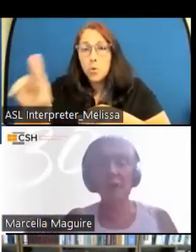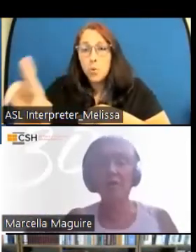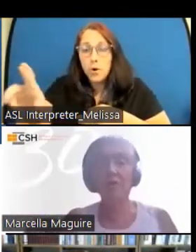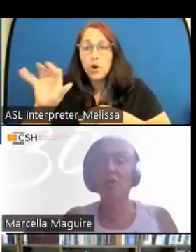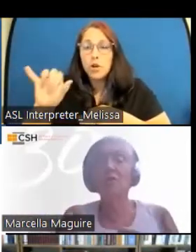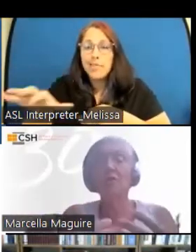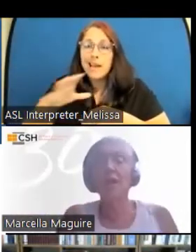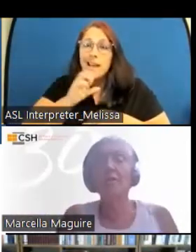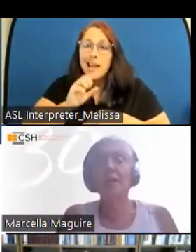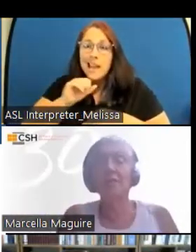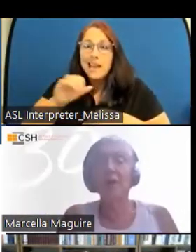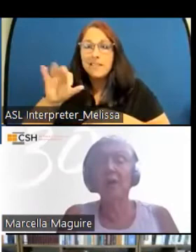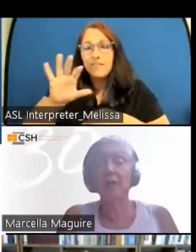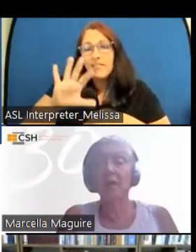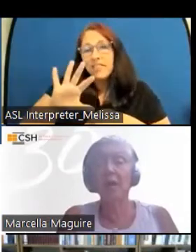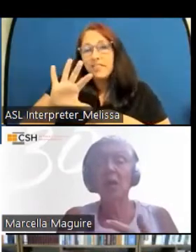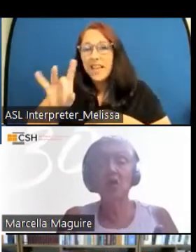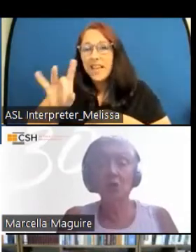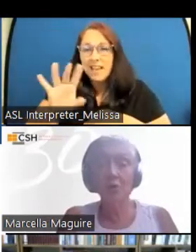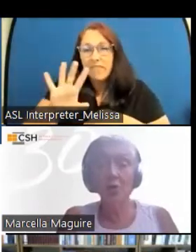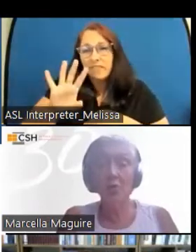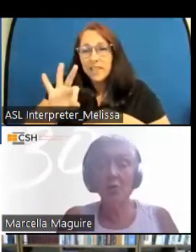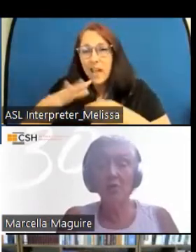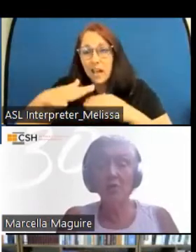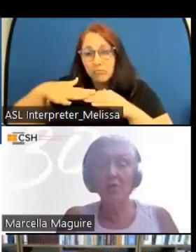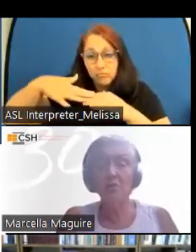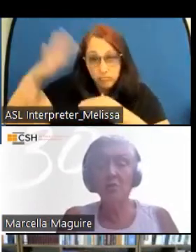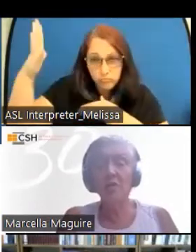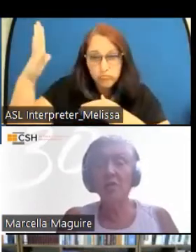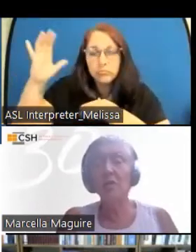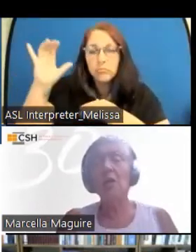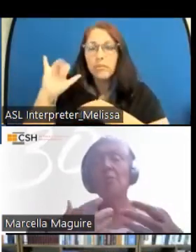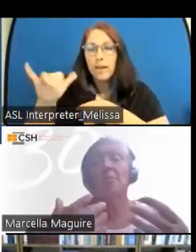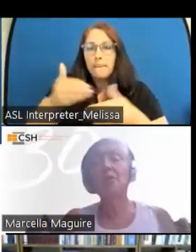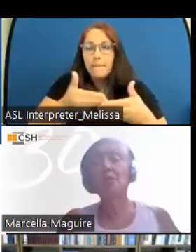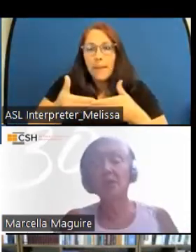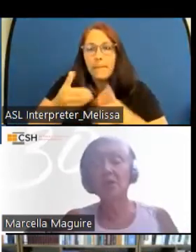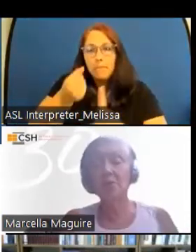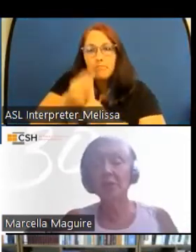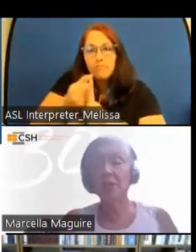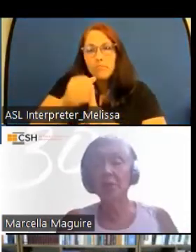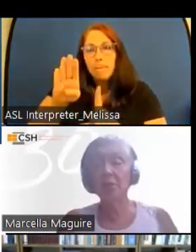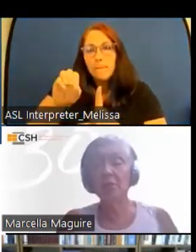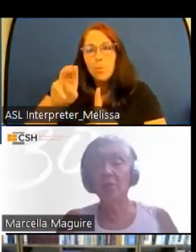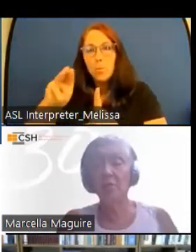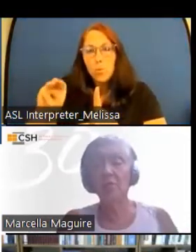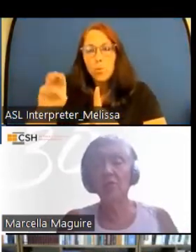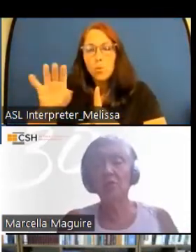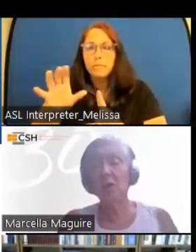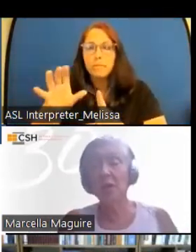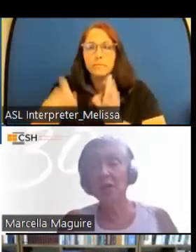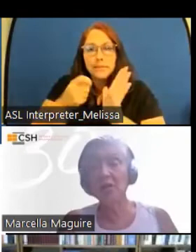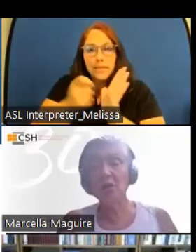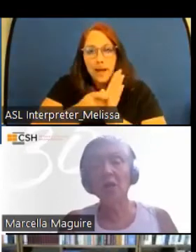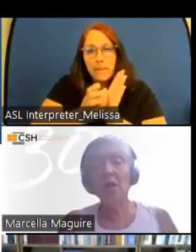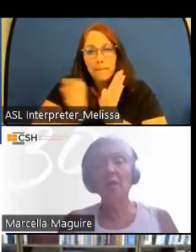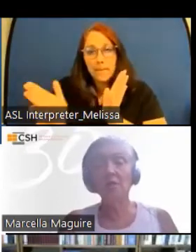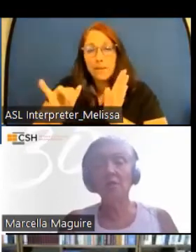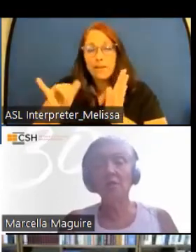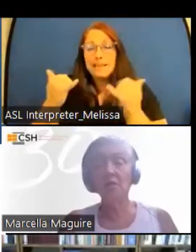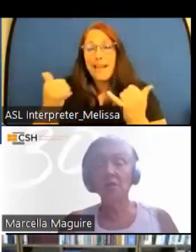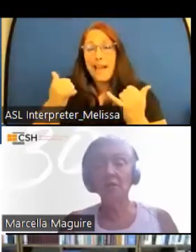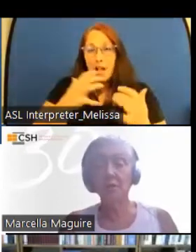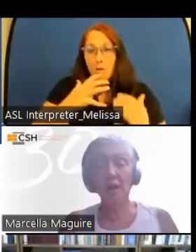up range, and you see how that's impacting. Sheltered homelessness is increasing. The percentage of people experiencing homelessness who are aging